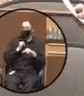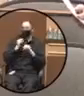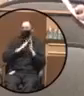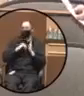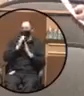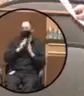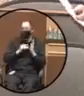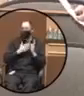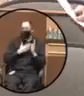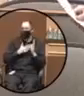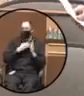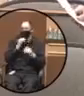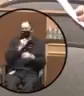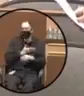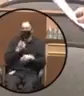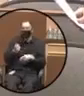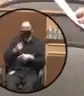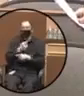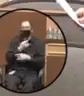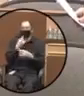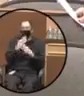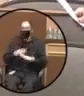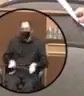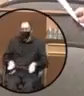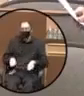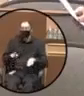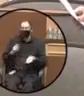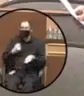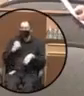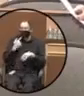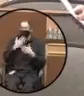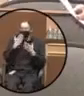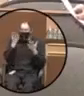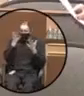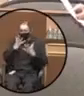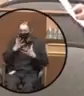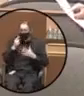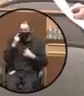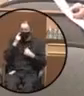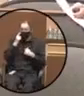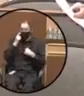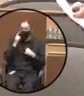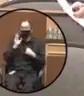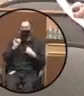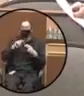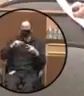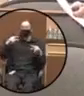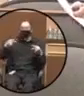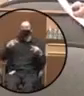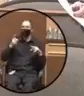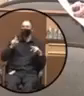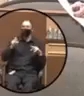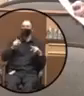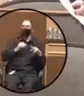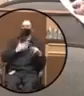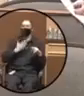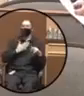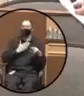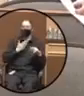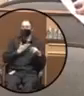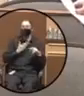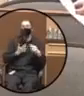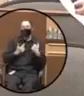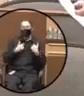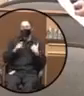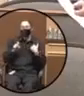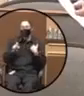an anonymous, silenced girl with a very marked sadness in her eyes. This is an inversion of what her self-portrait should look like. I